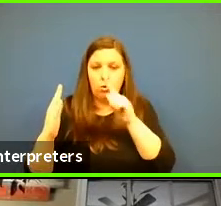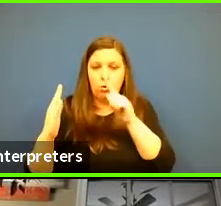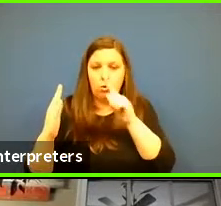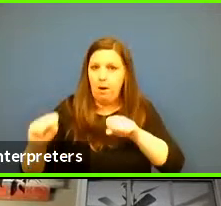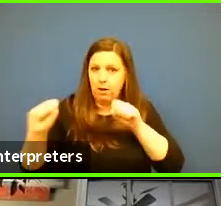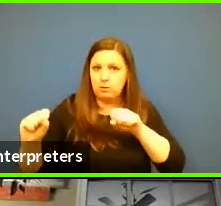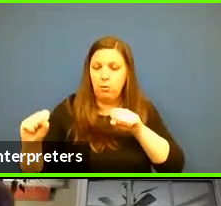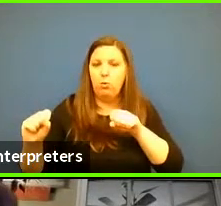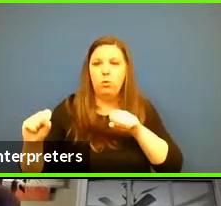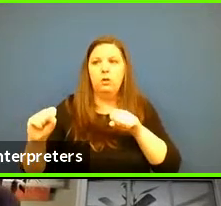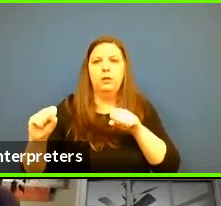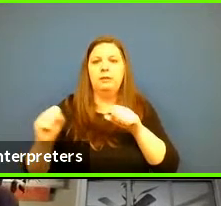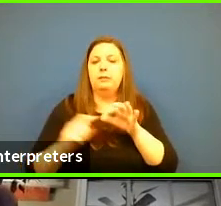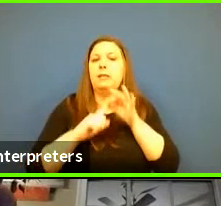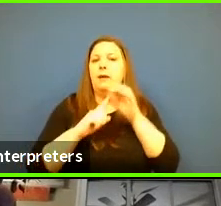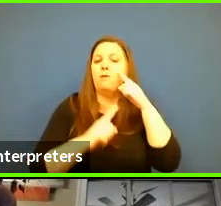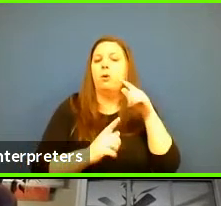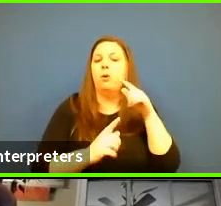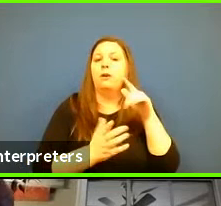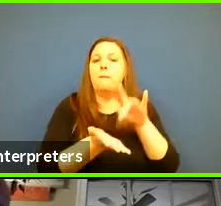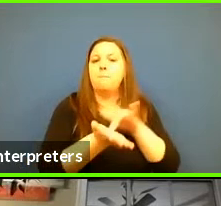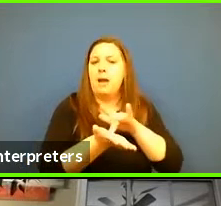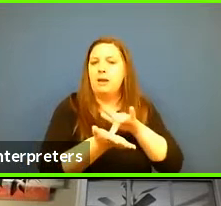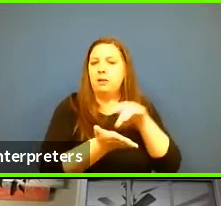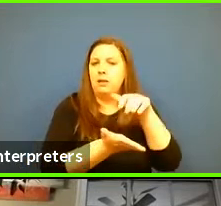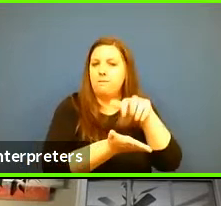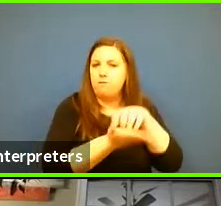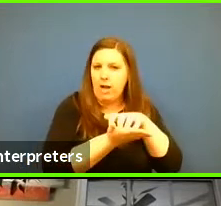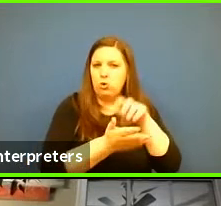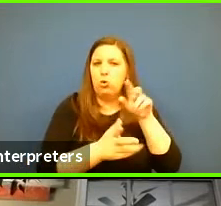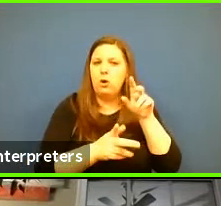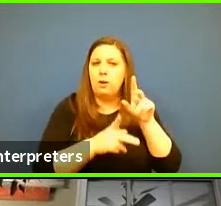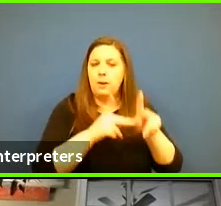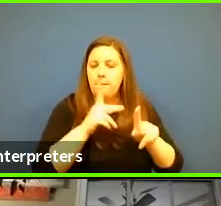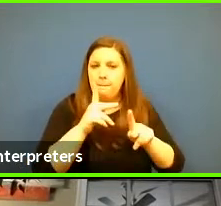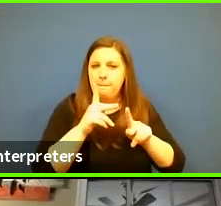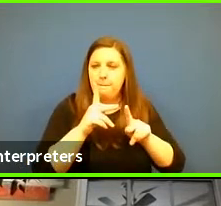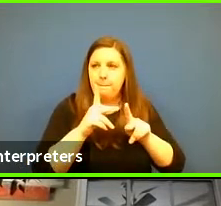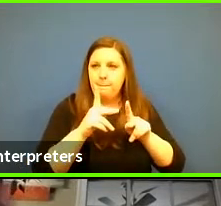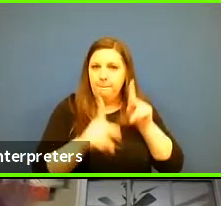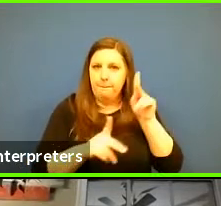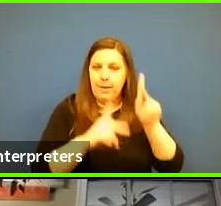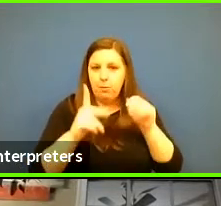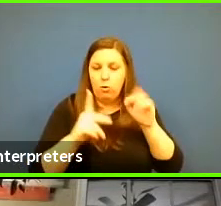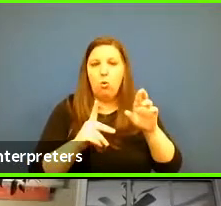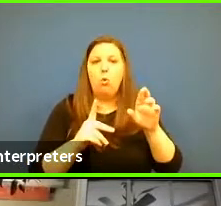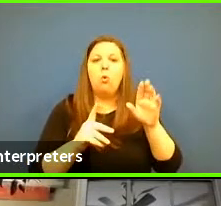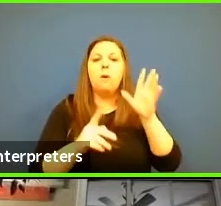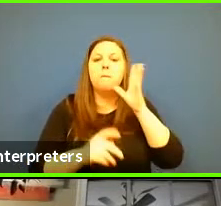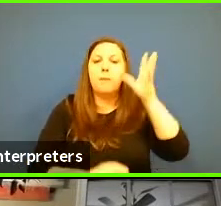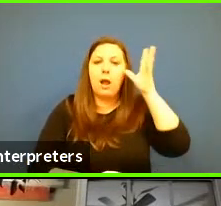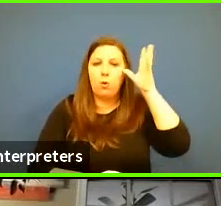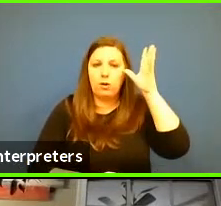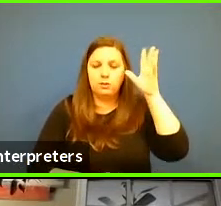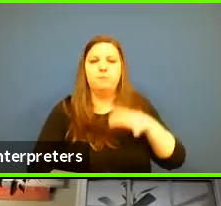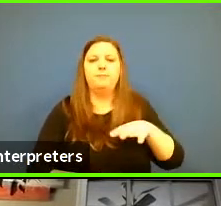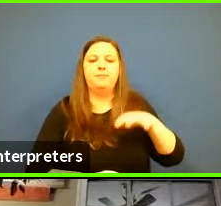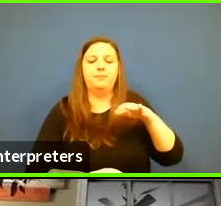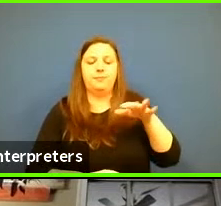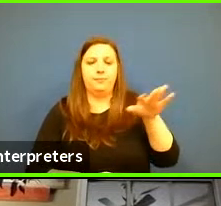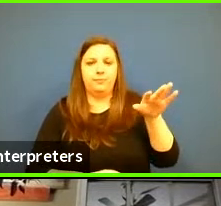medically fragile, or unless the parents opt to keep their kids at home doing virtually.